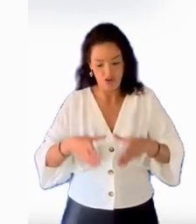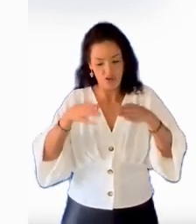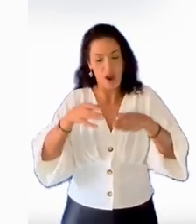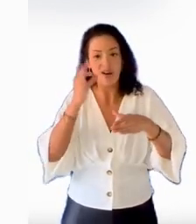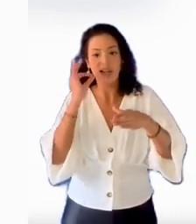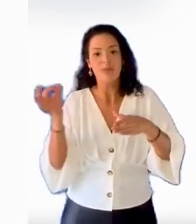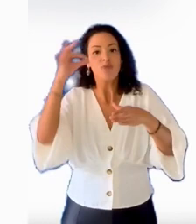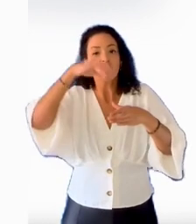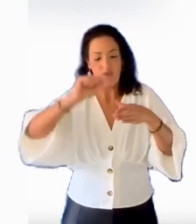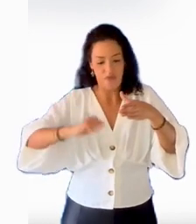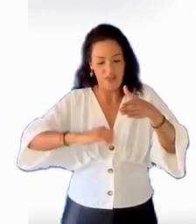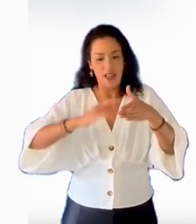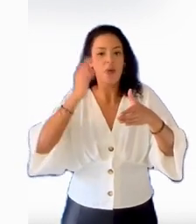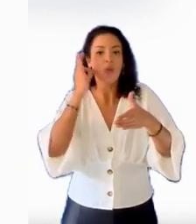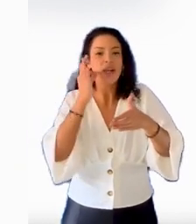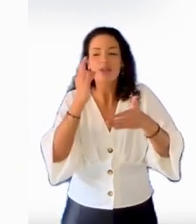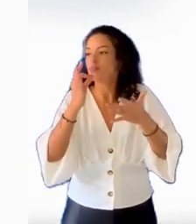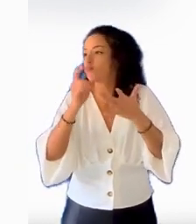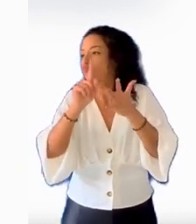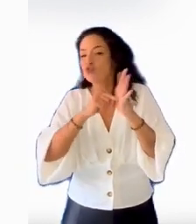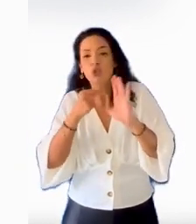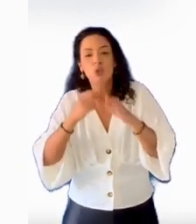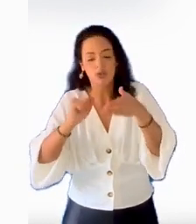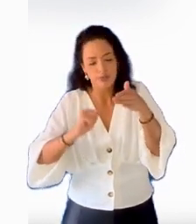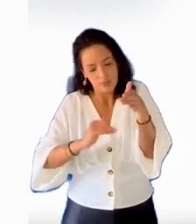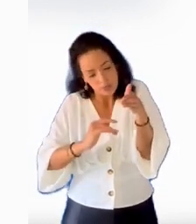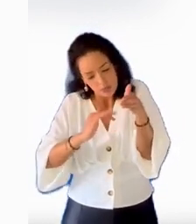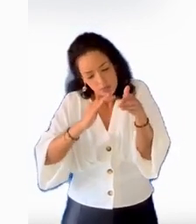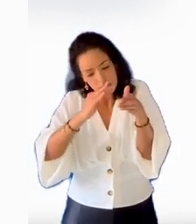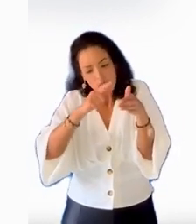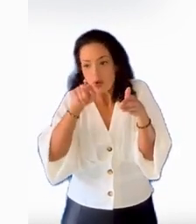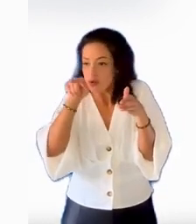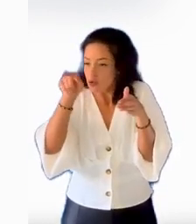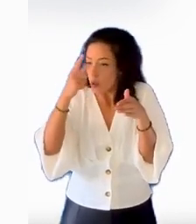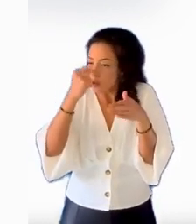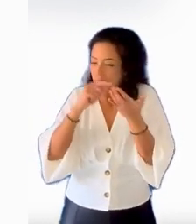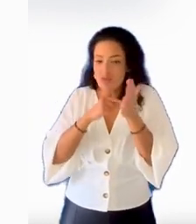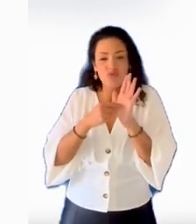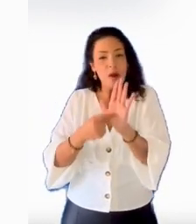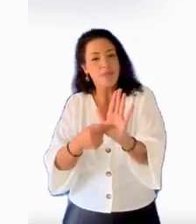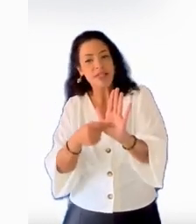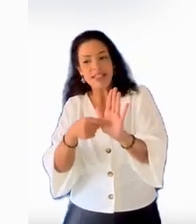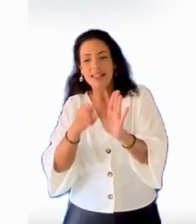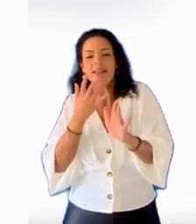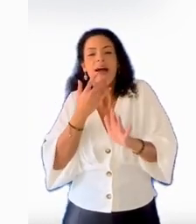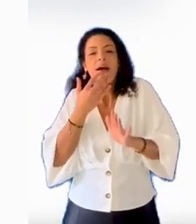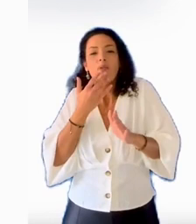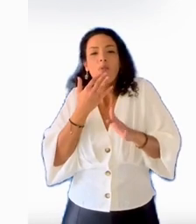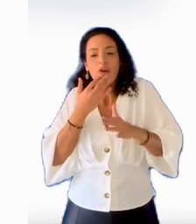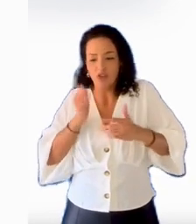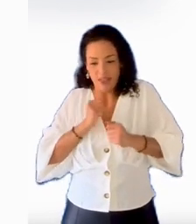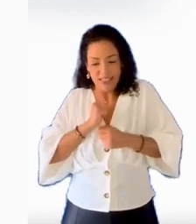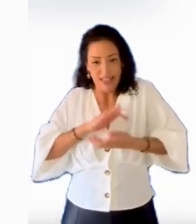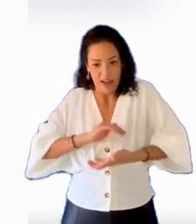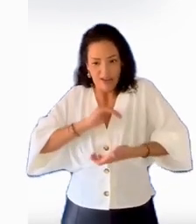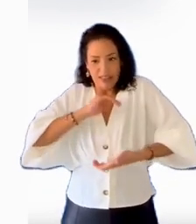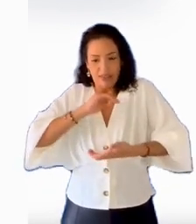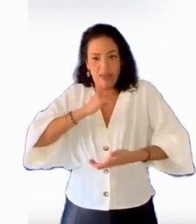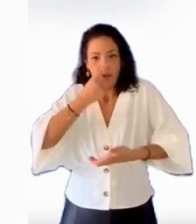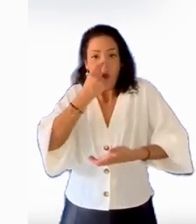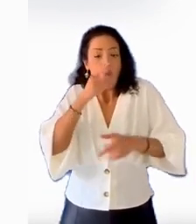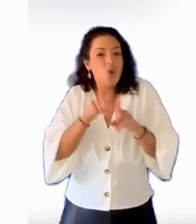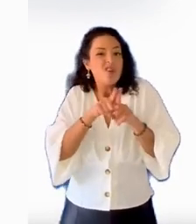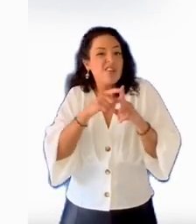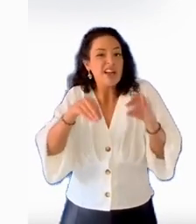them to fill it with a liquid such as water or juice to represent their perceived fullness. Variations of this could include sand or